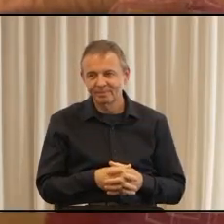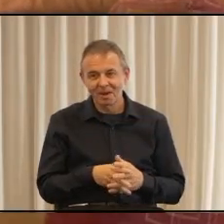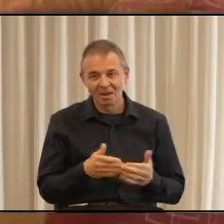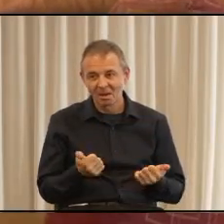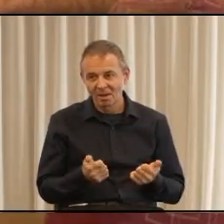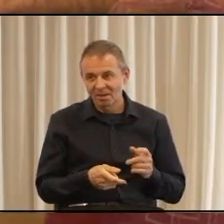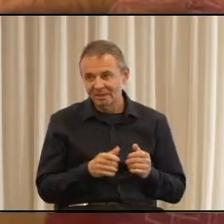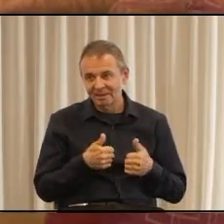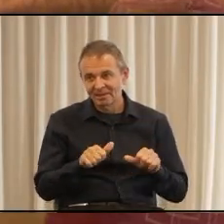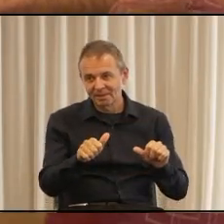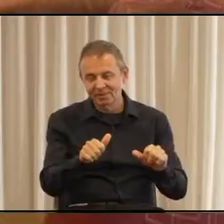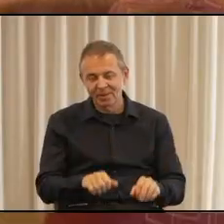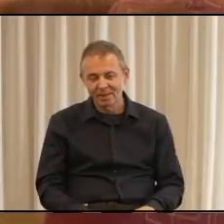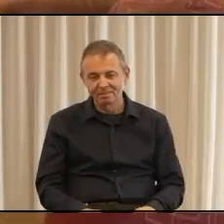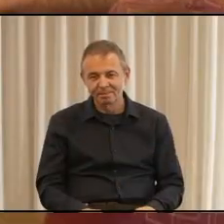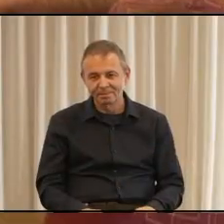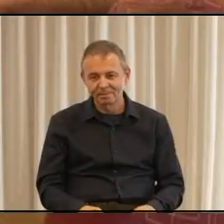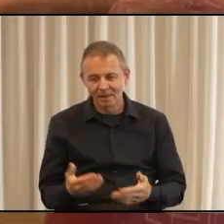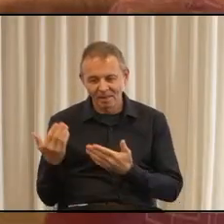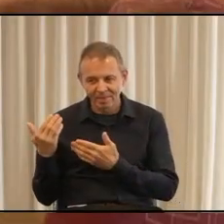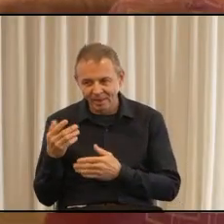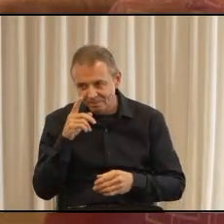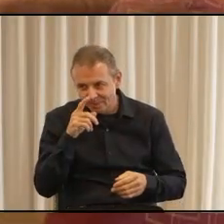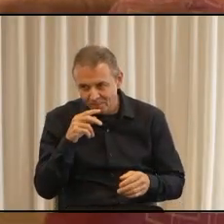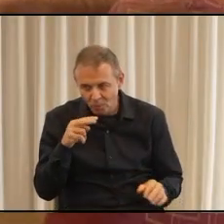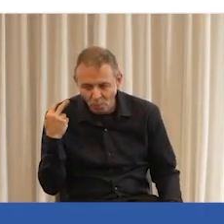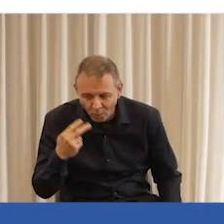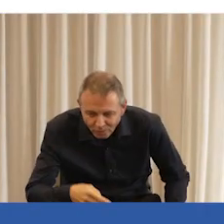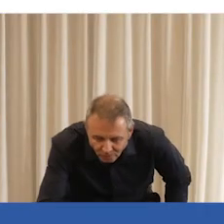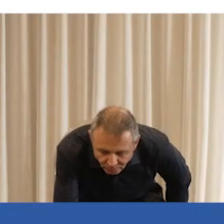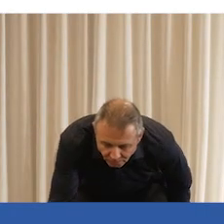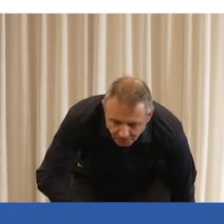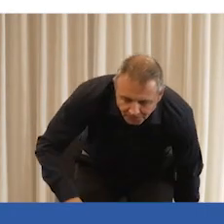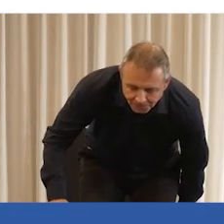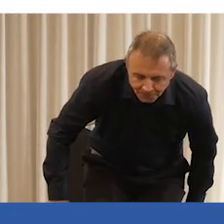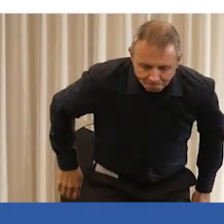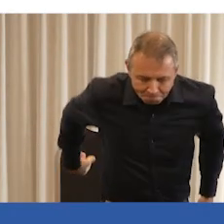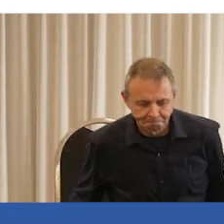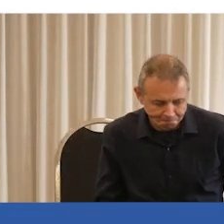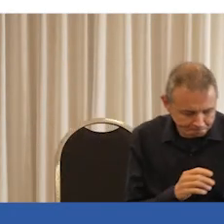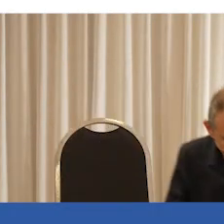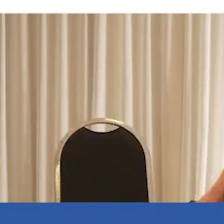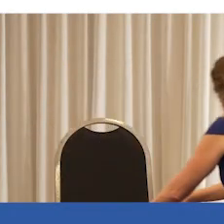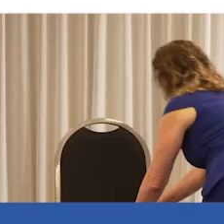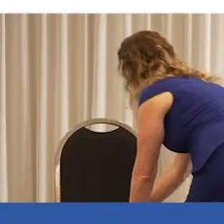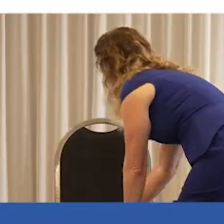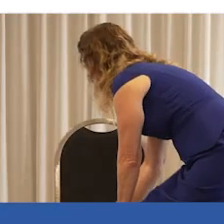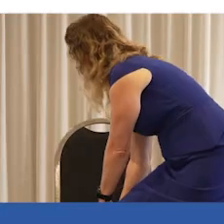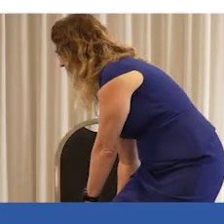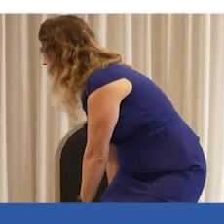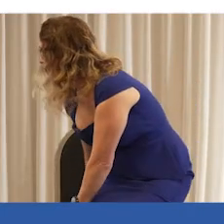brilliantly. And then this is all the people watching, the community. And there were people